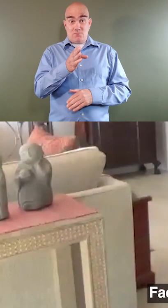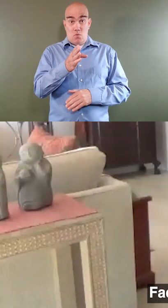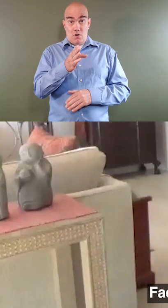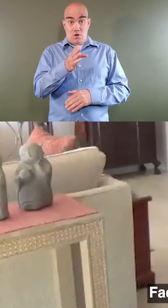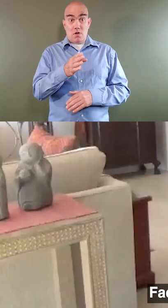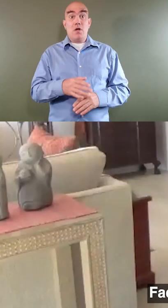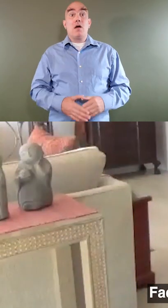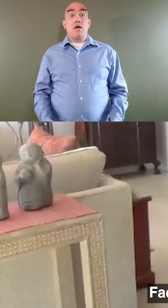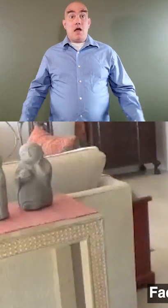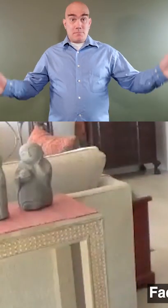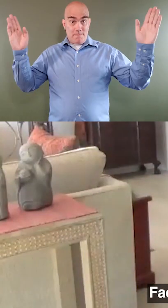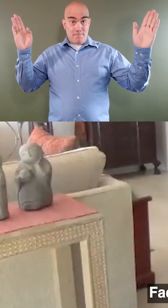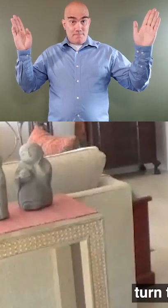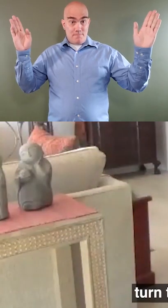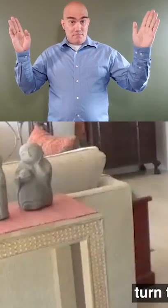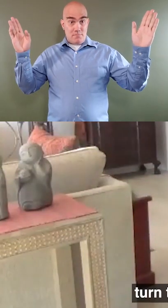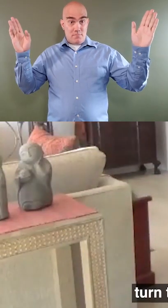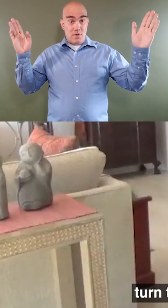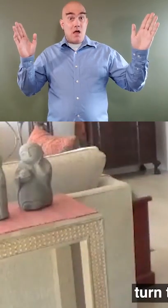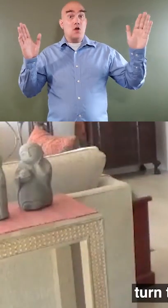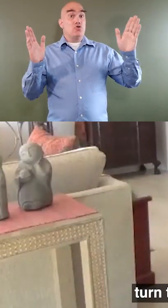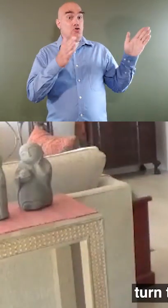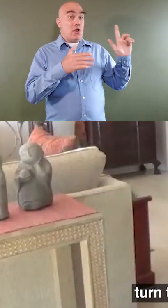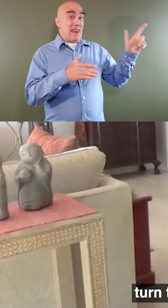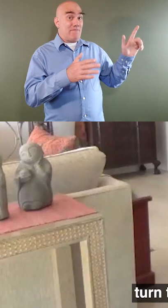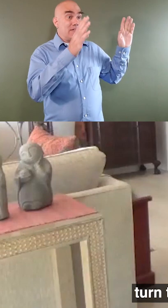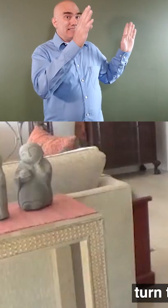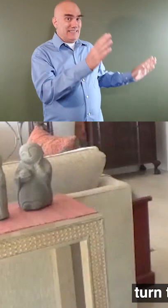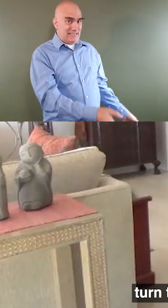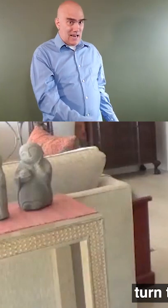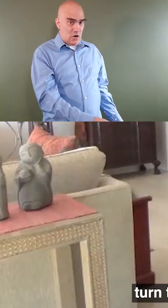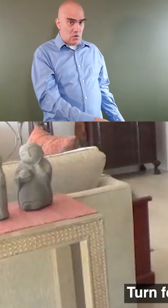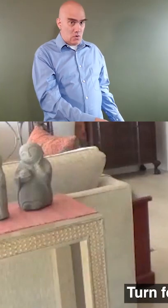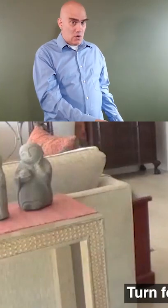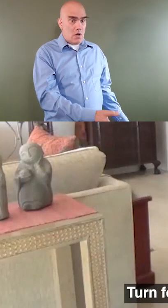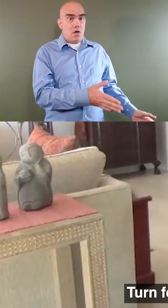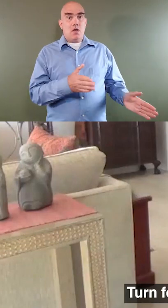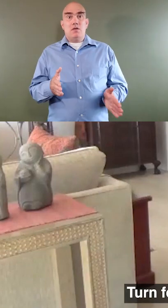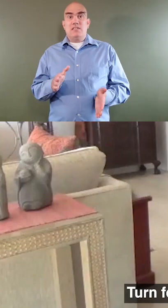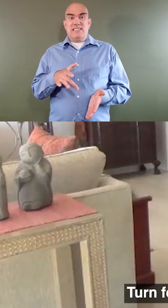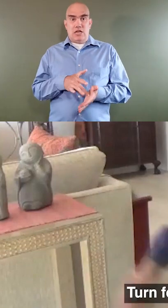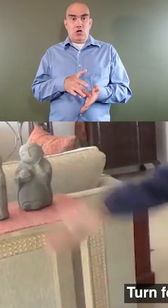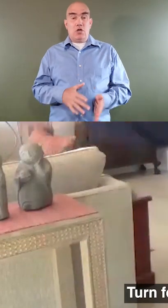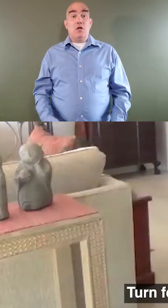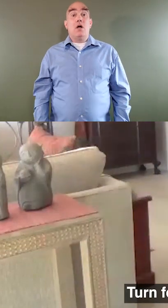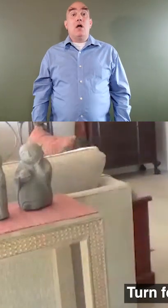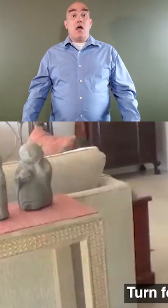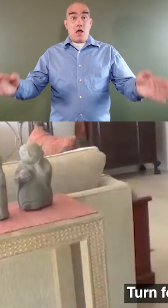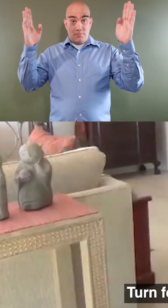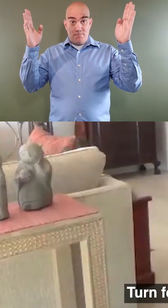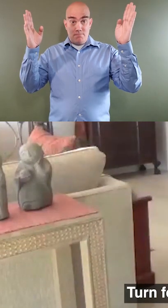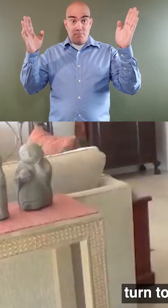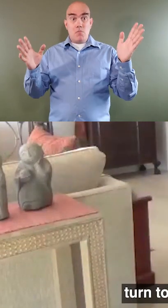up the sides, turn to the left, come down on the left. Turn forward, the hands down, come